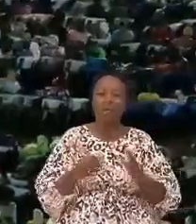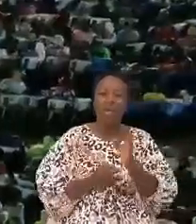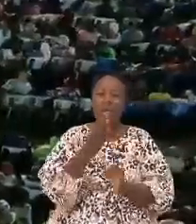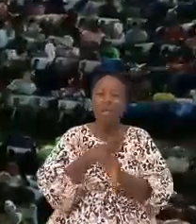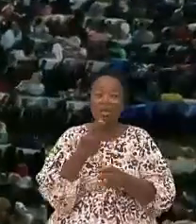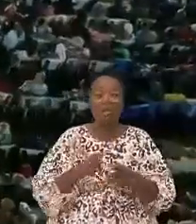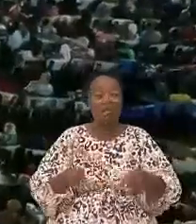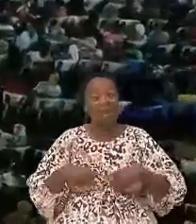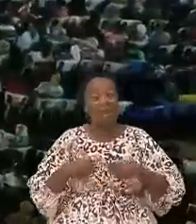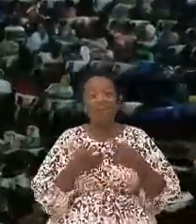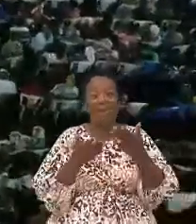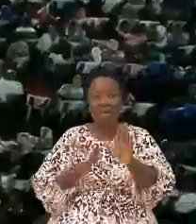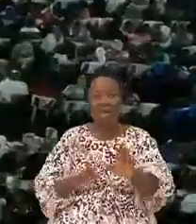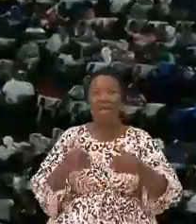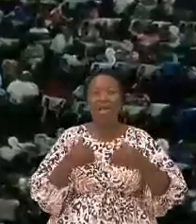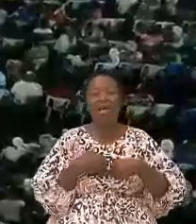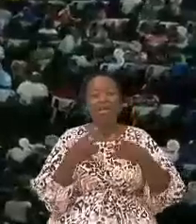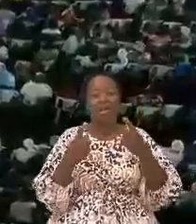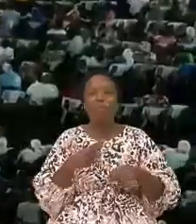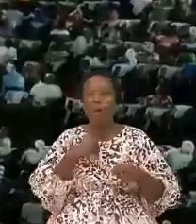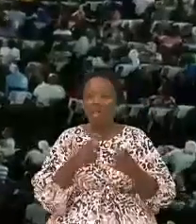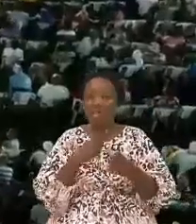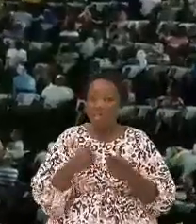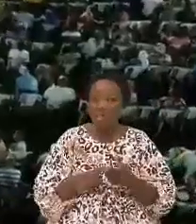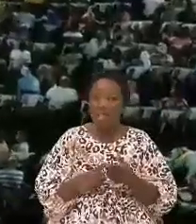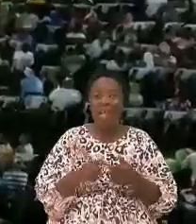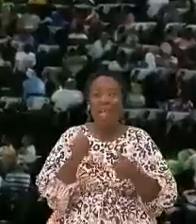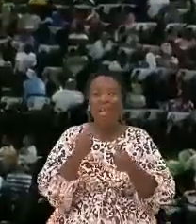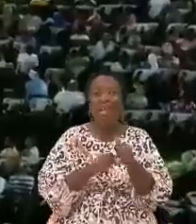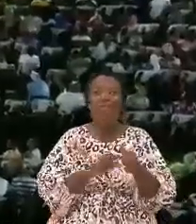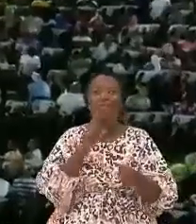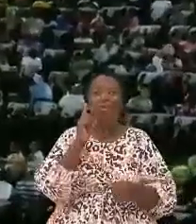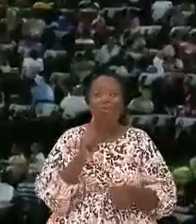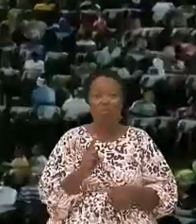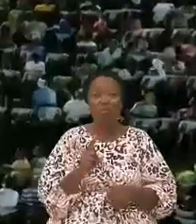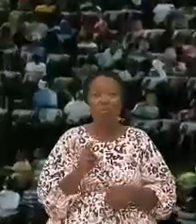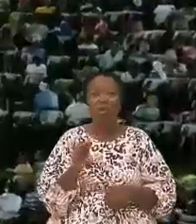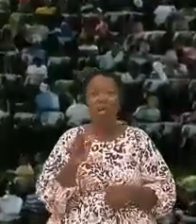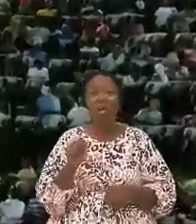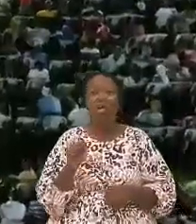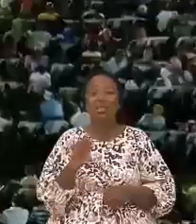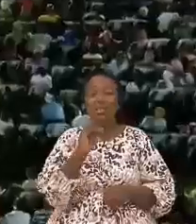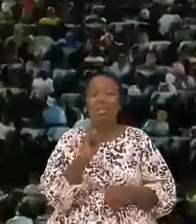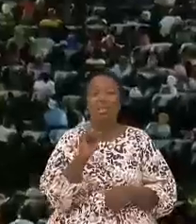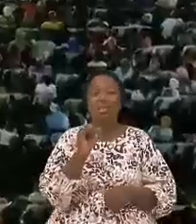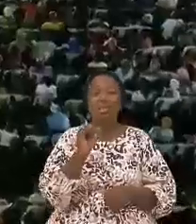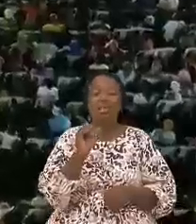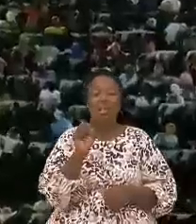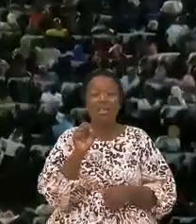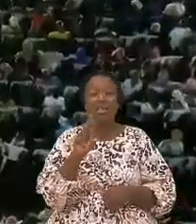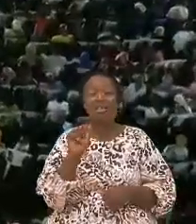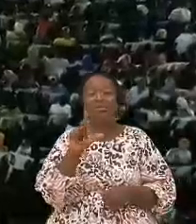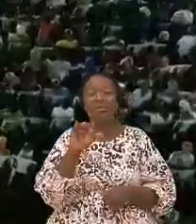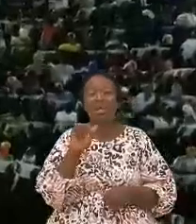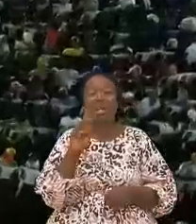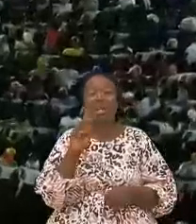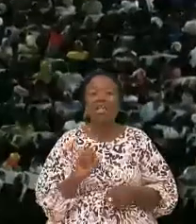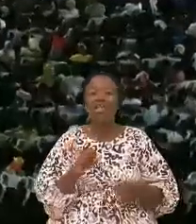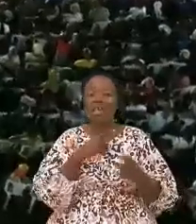come. Instead of life, death has come. And then everybody, an